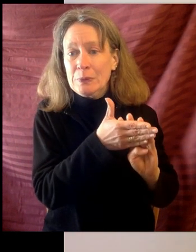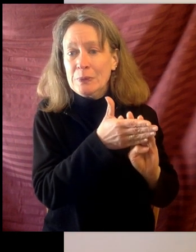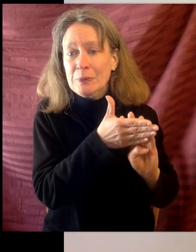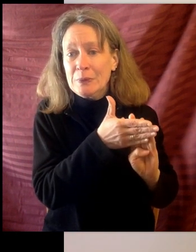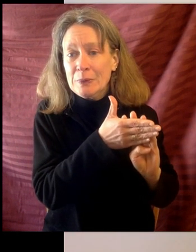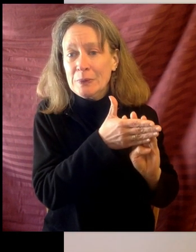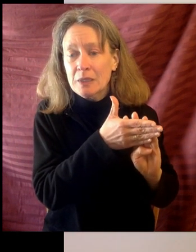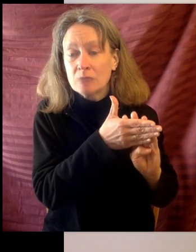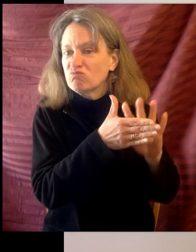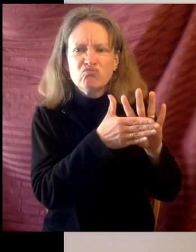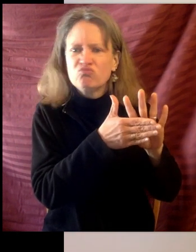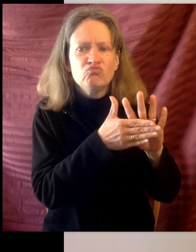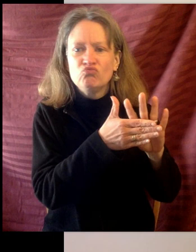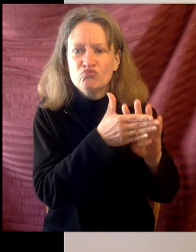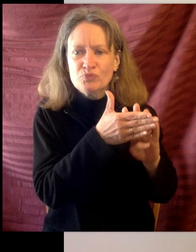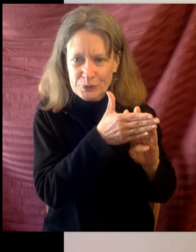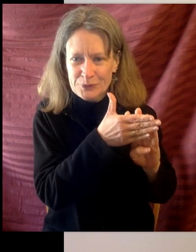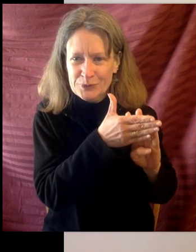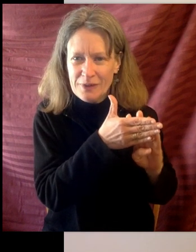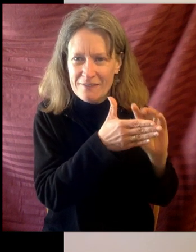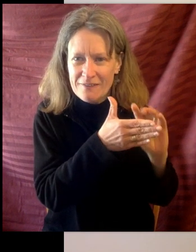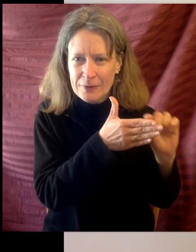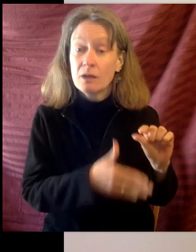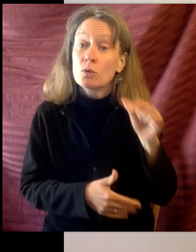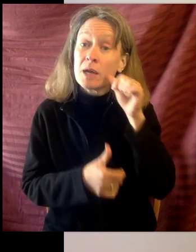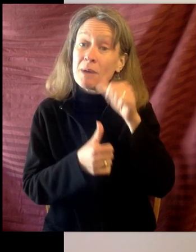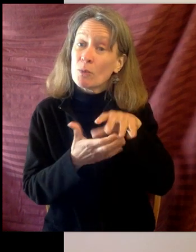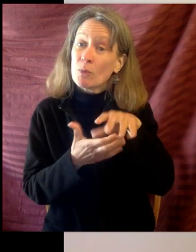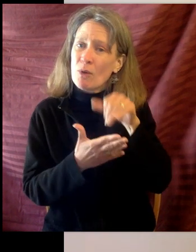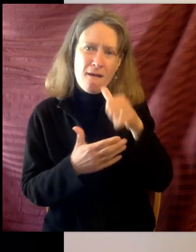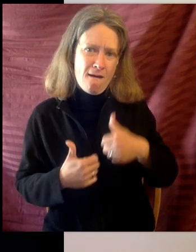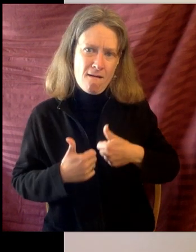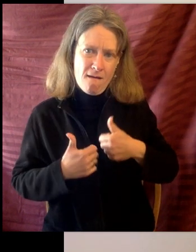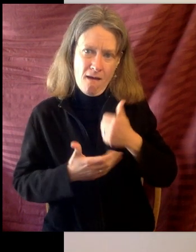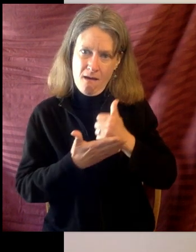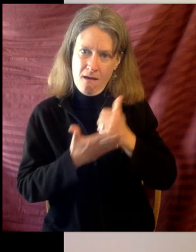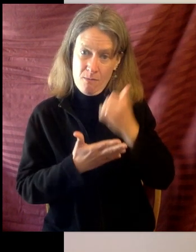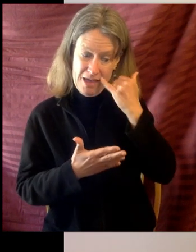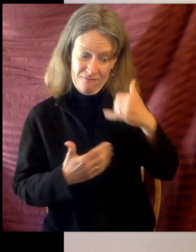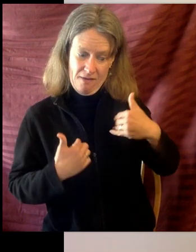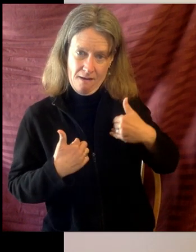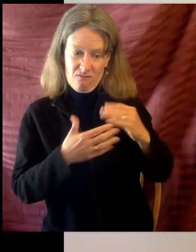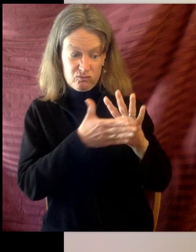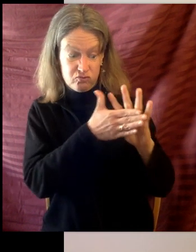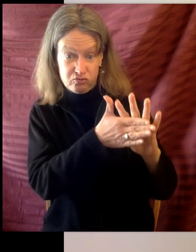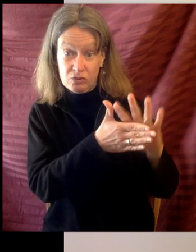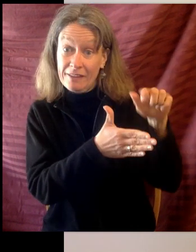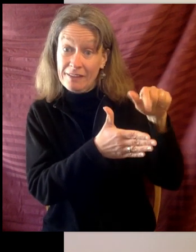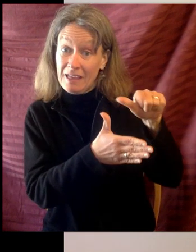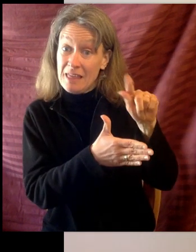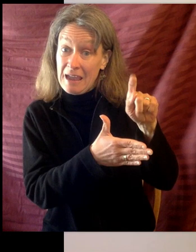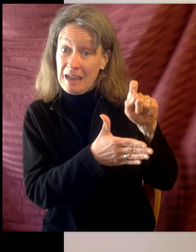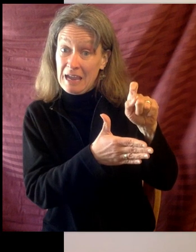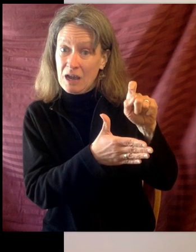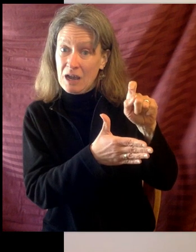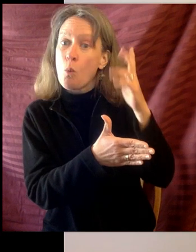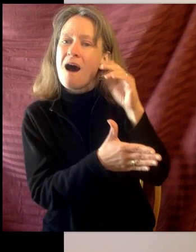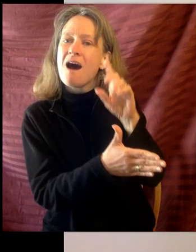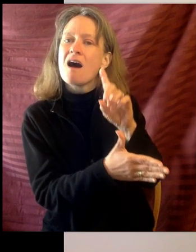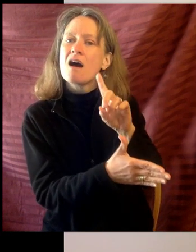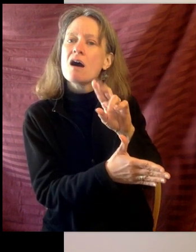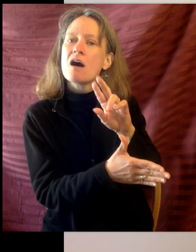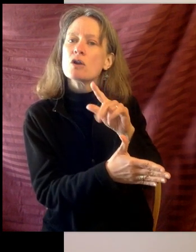freshwater stickleback to have spines because the dragonflies can grab them and eat them. So how did it happen that they